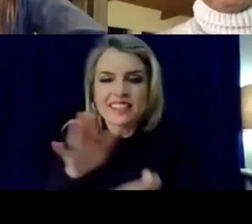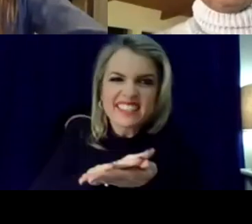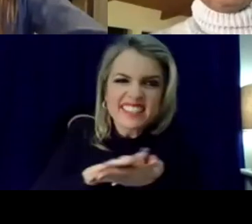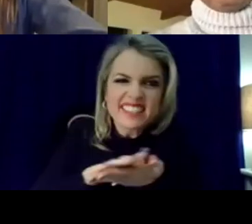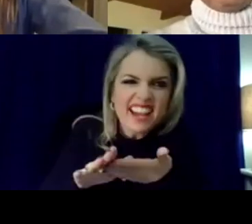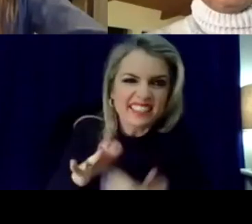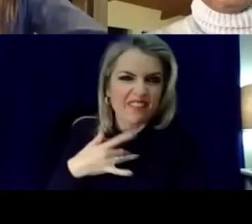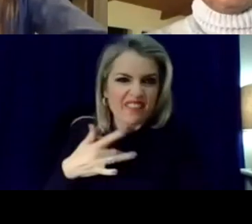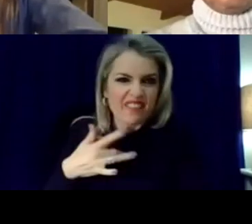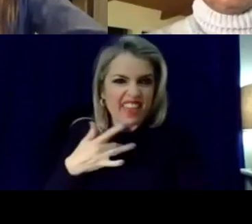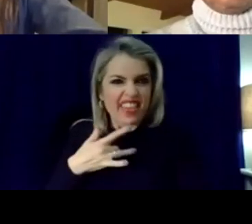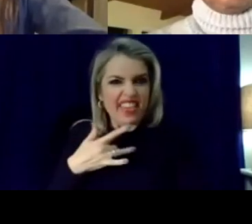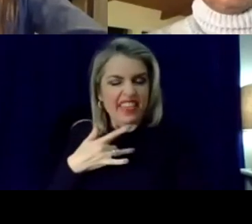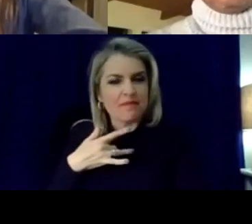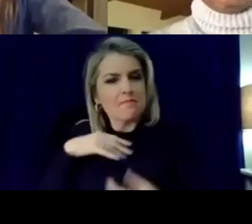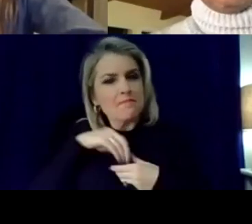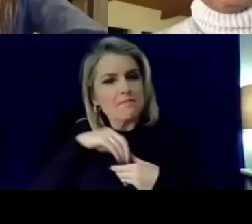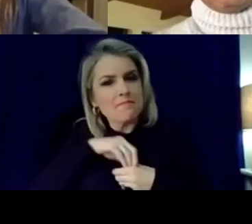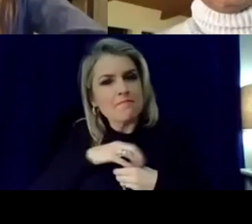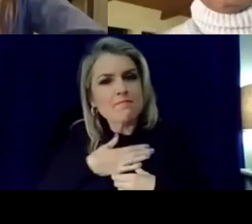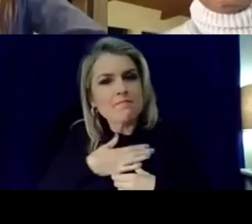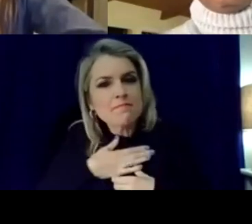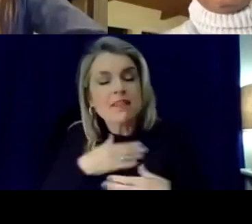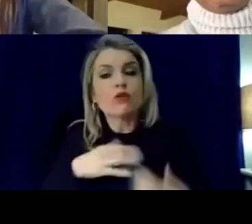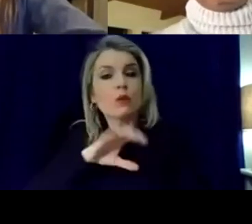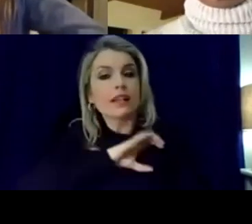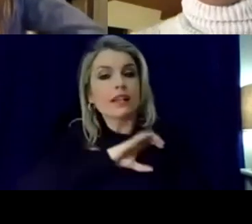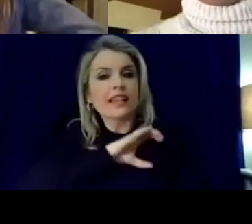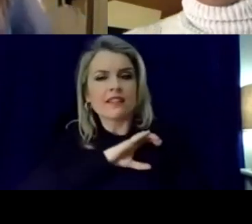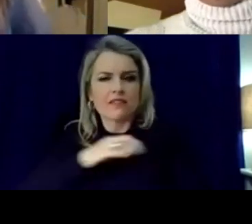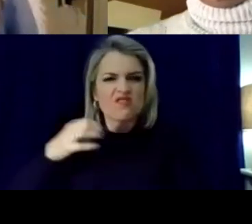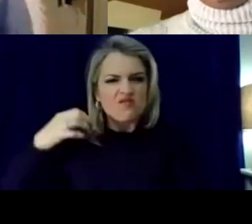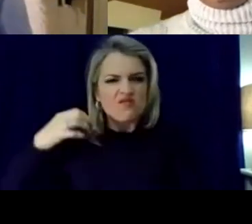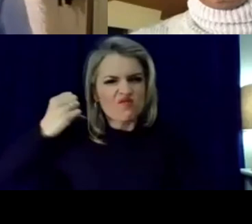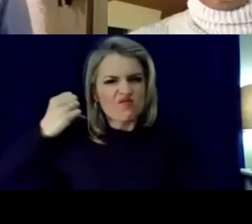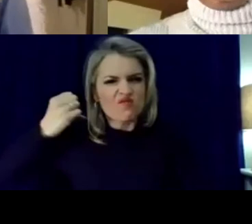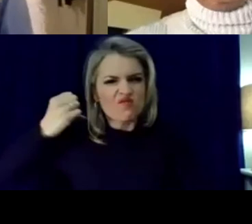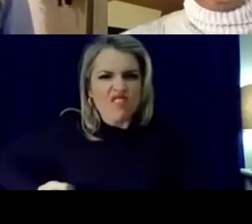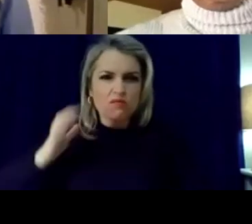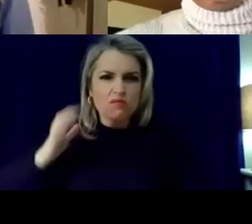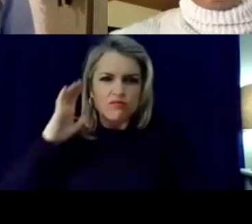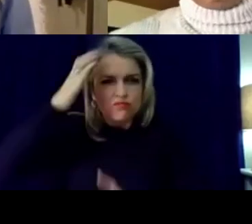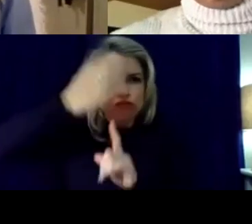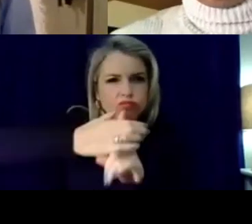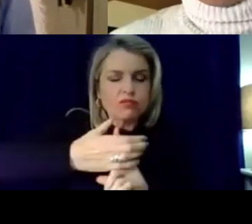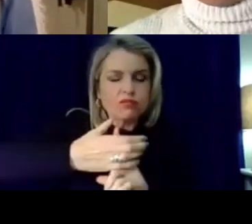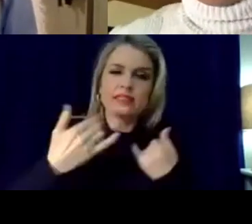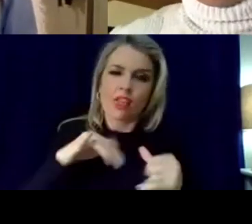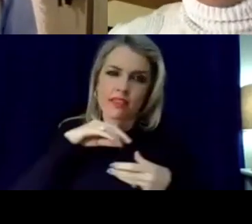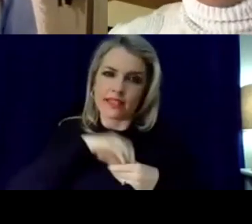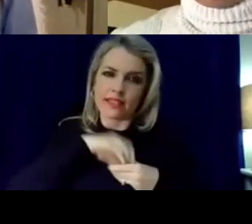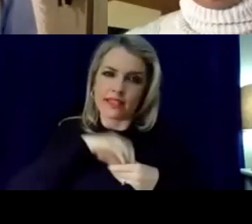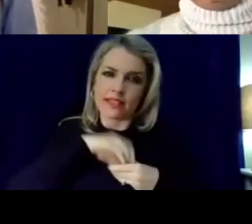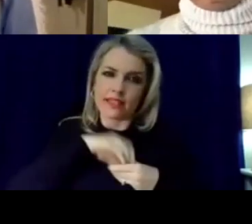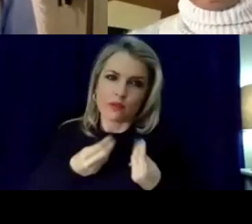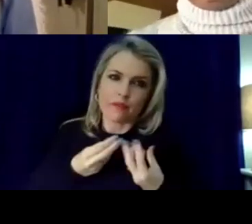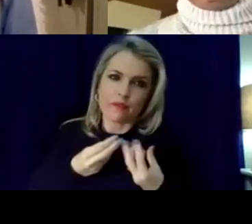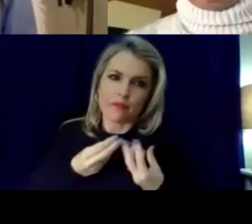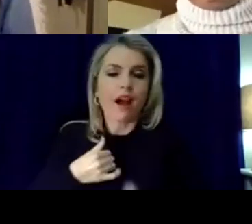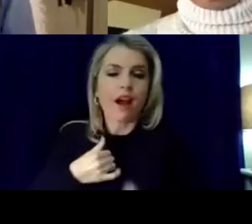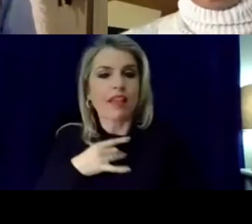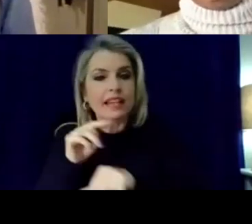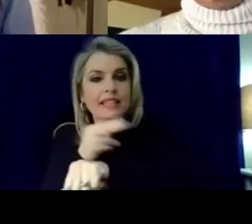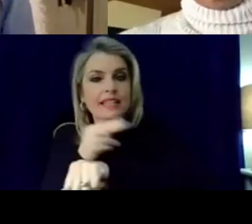the script. And even though, like, Clinton has such a tough exterior, like, you can tell he's got that soft inside. And I like that